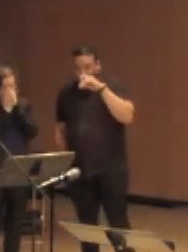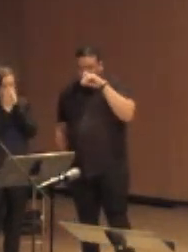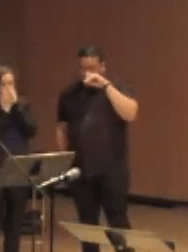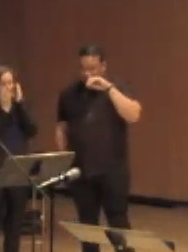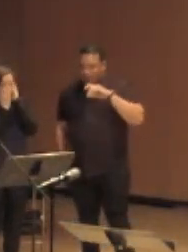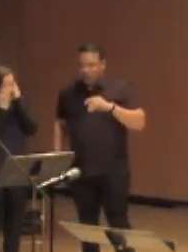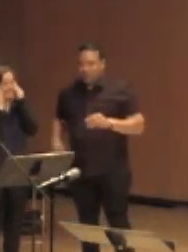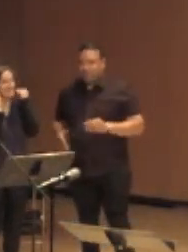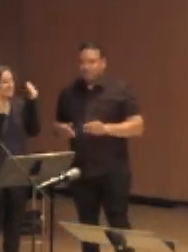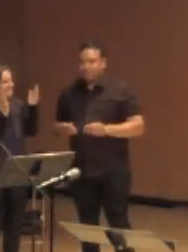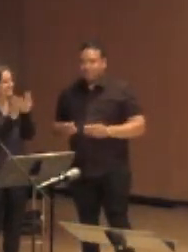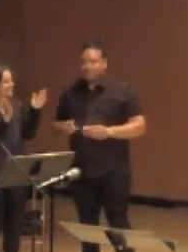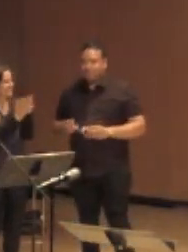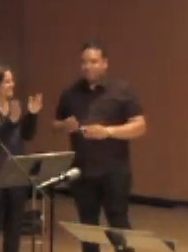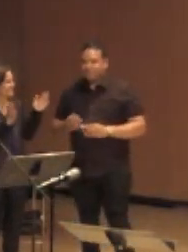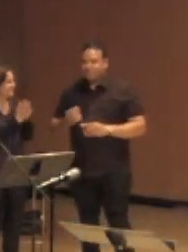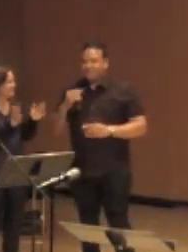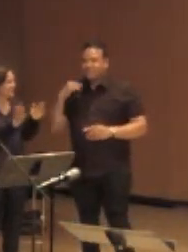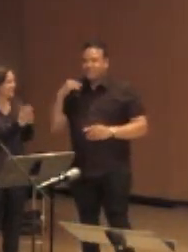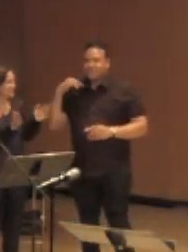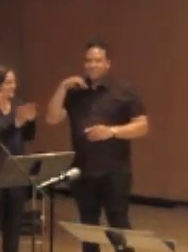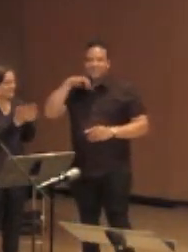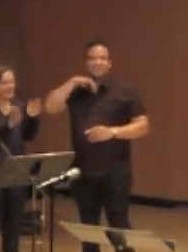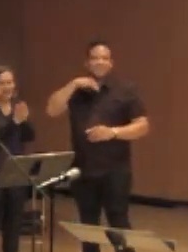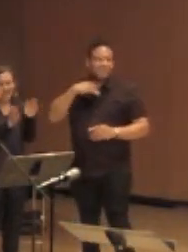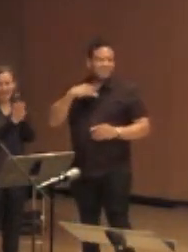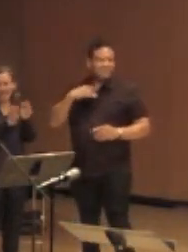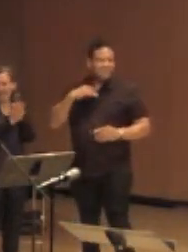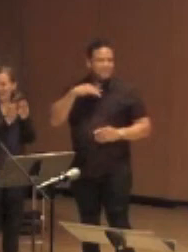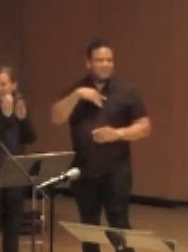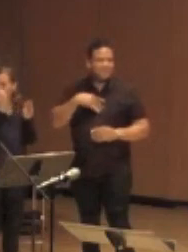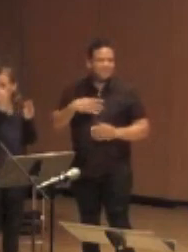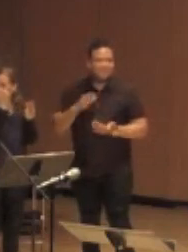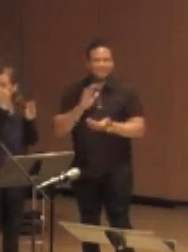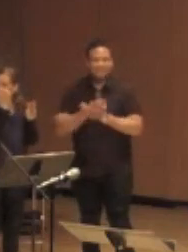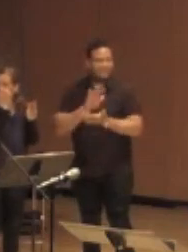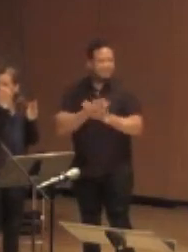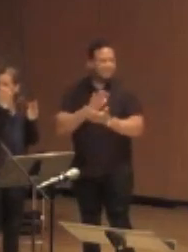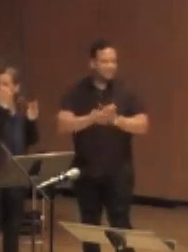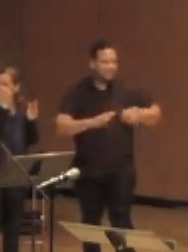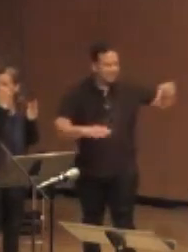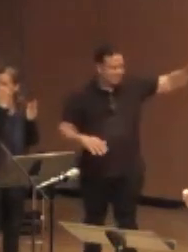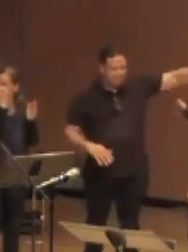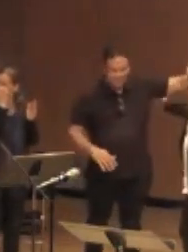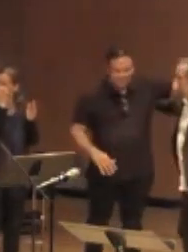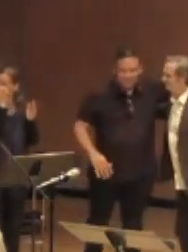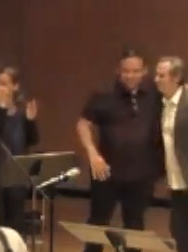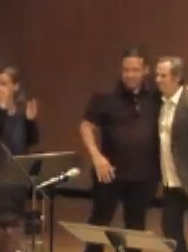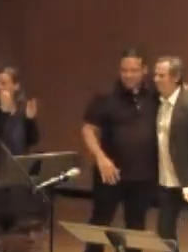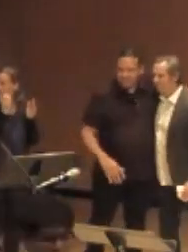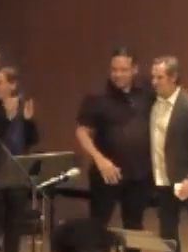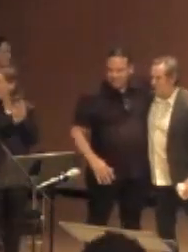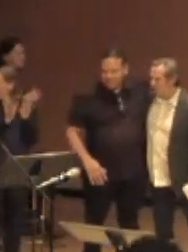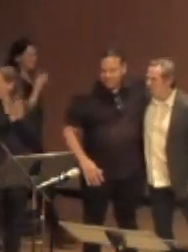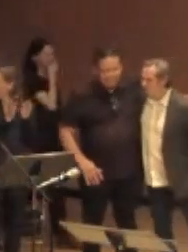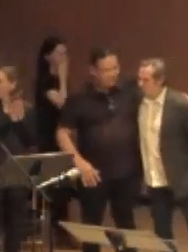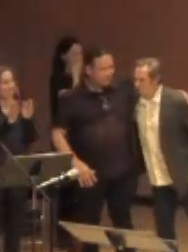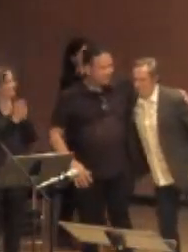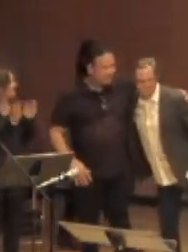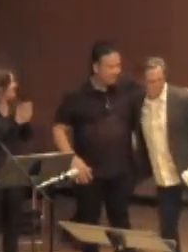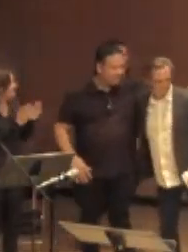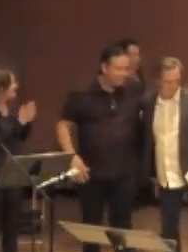just give them a big Applause all of them and and also and the video the film